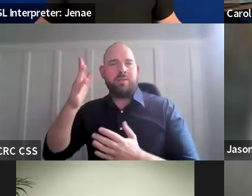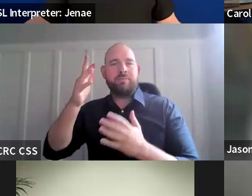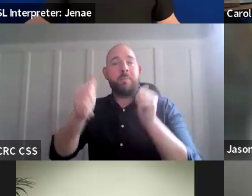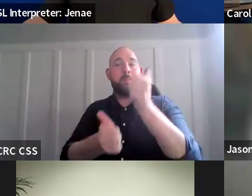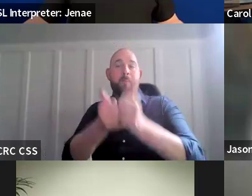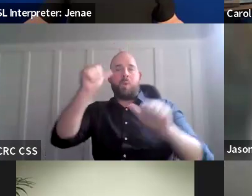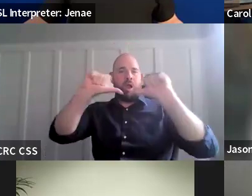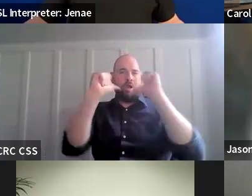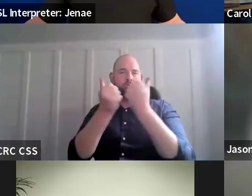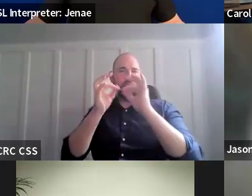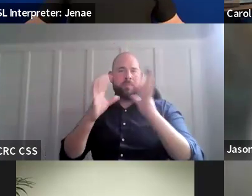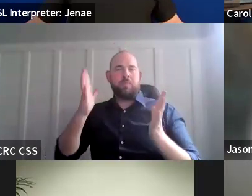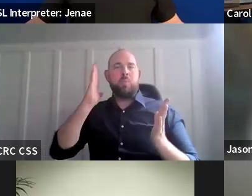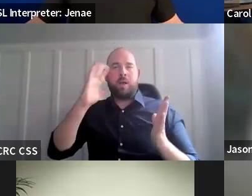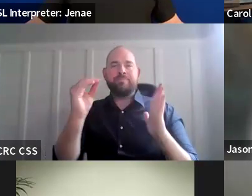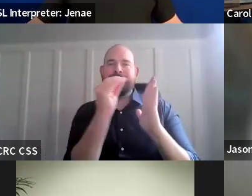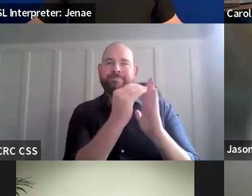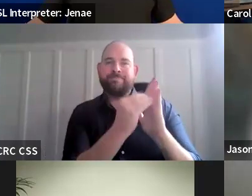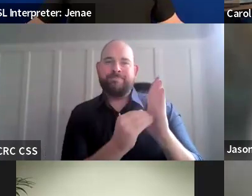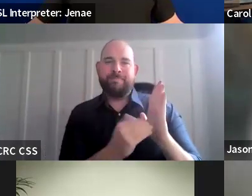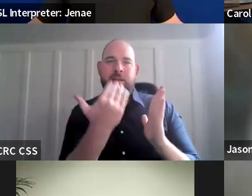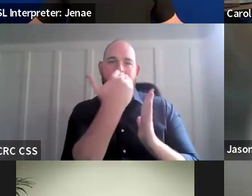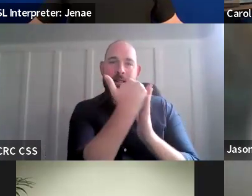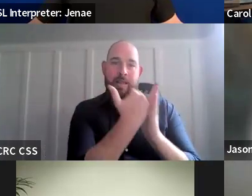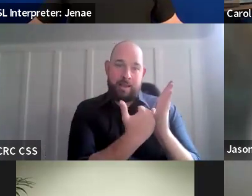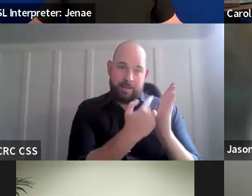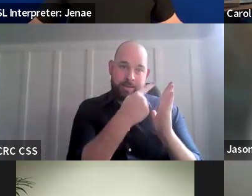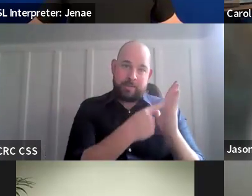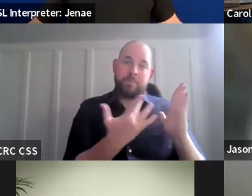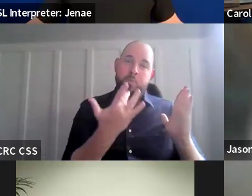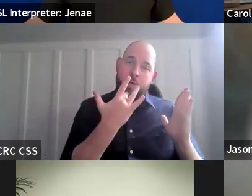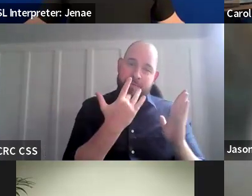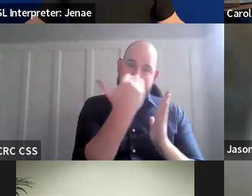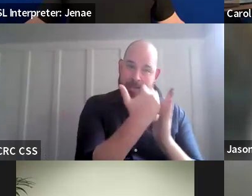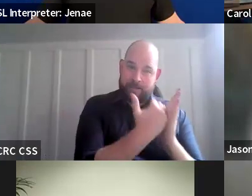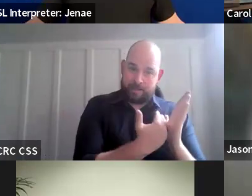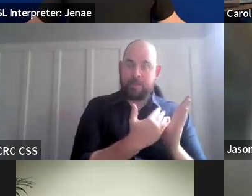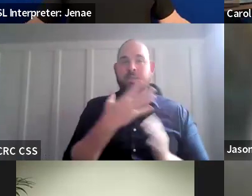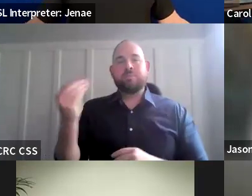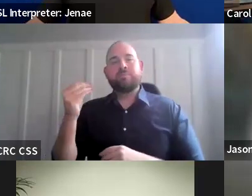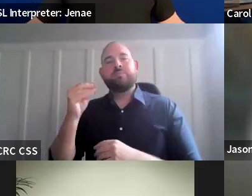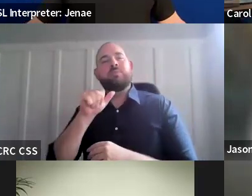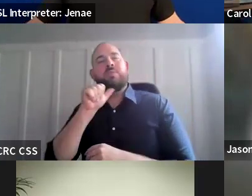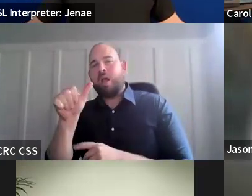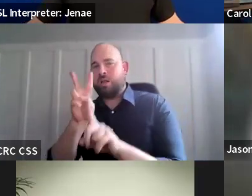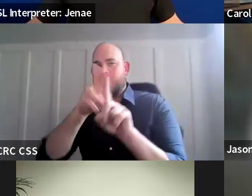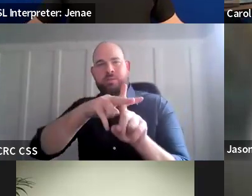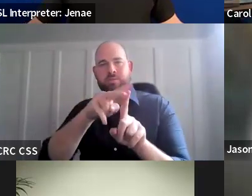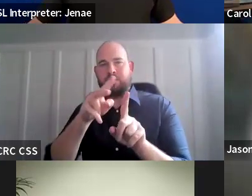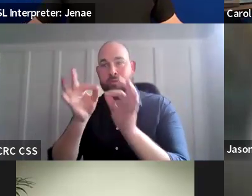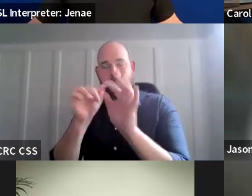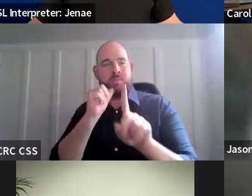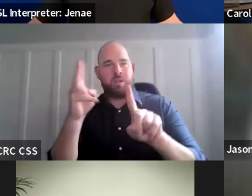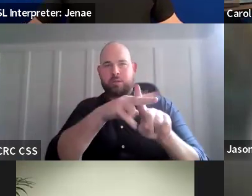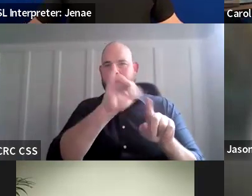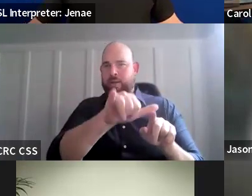And when you tell them that the interpreter is not a good match, most interpreting agencies will document that on that preferred